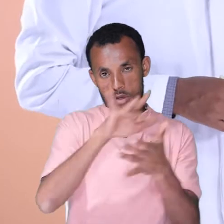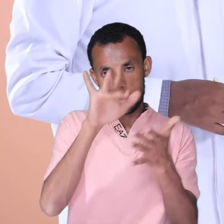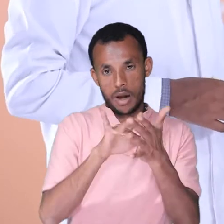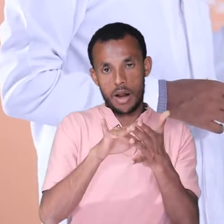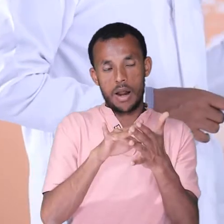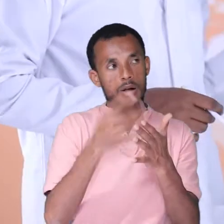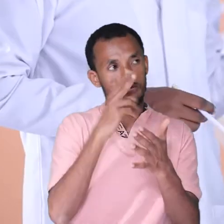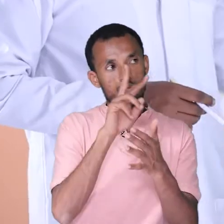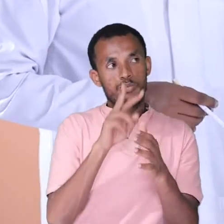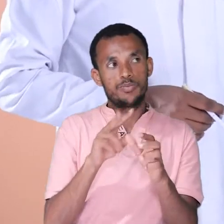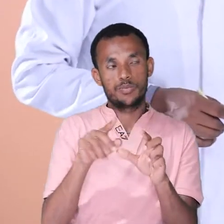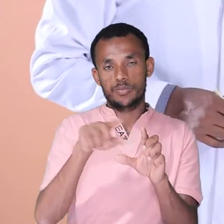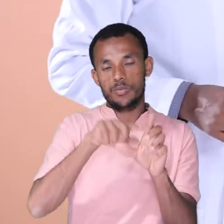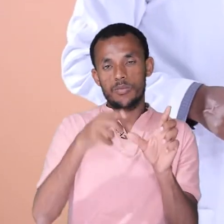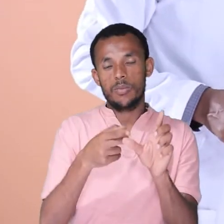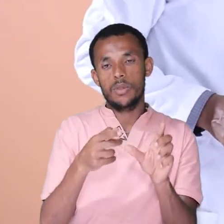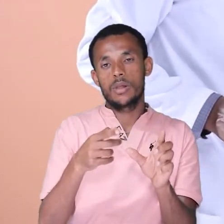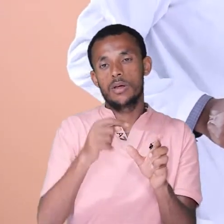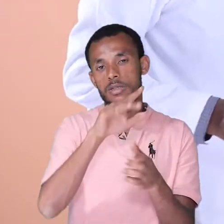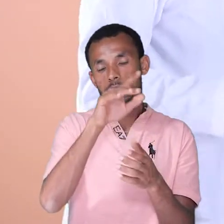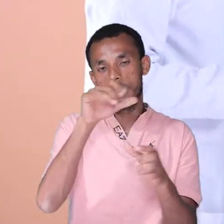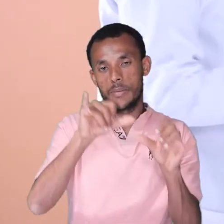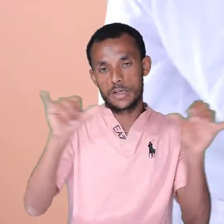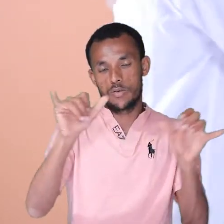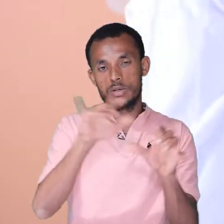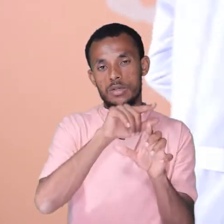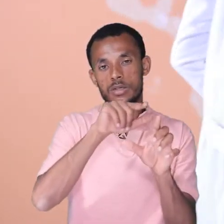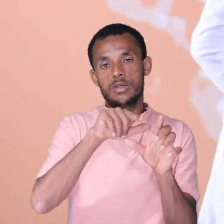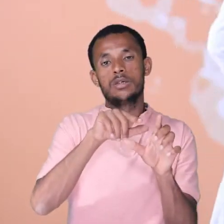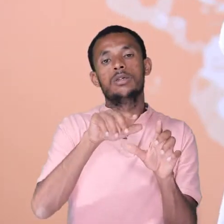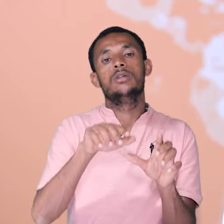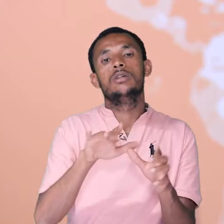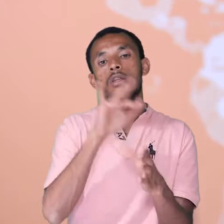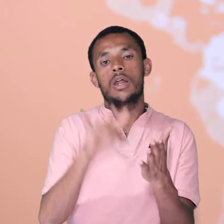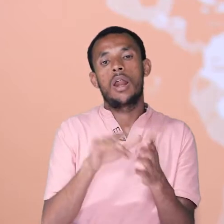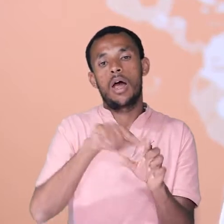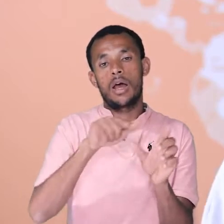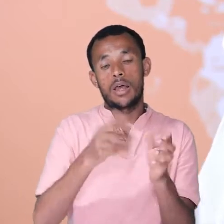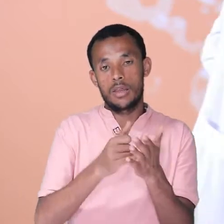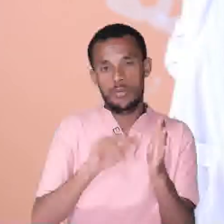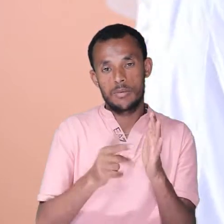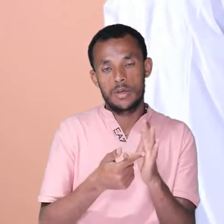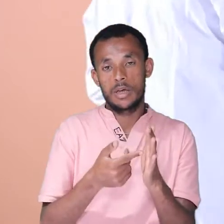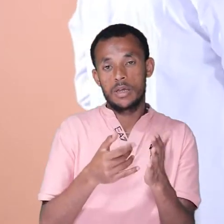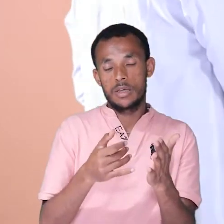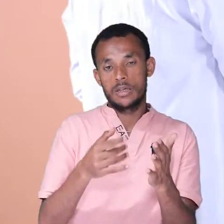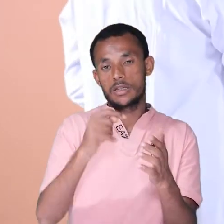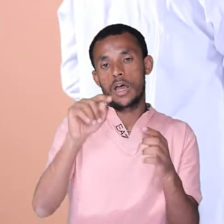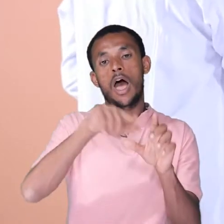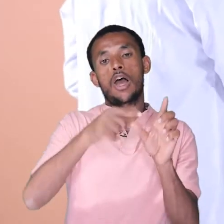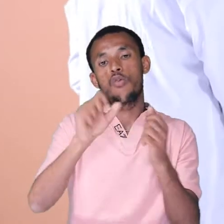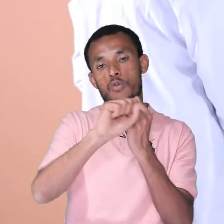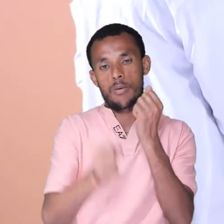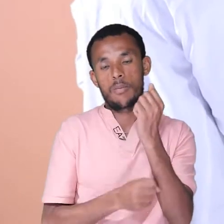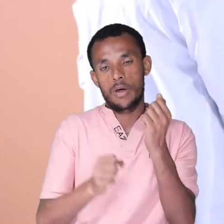angle, the measure of central angle means the angle formed by at a center is